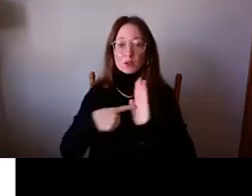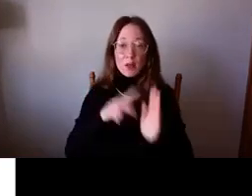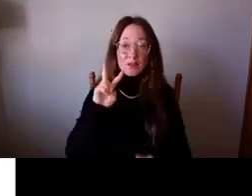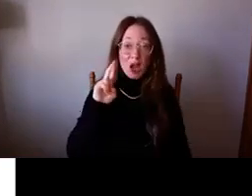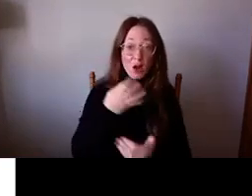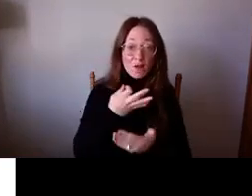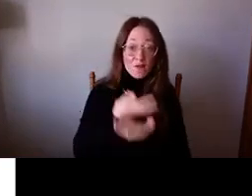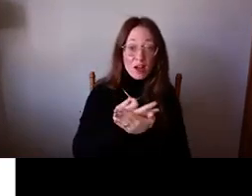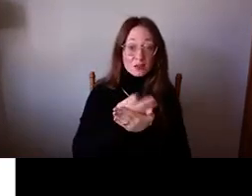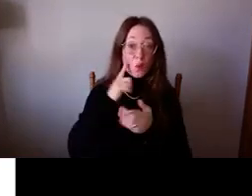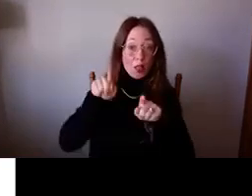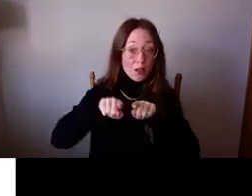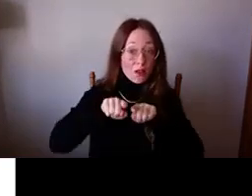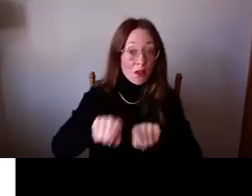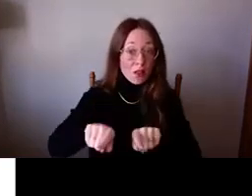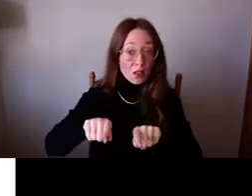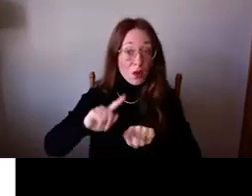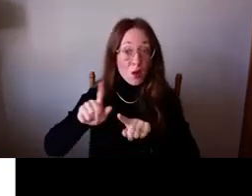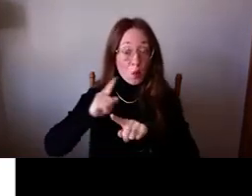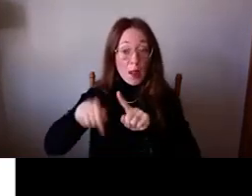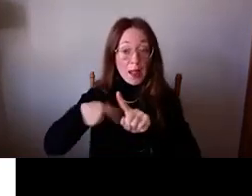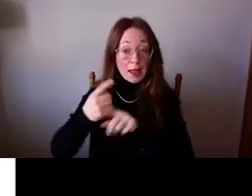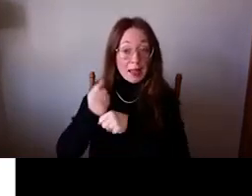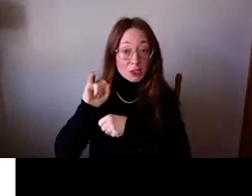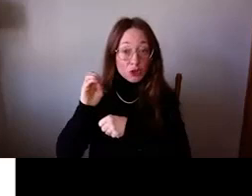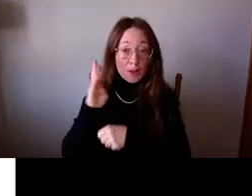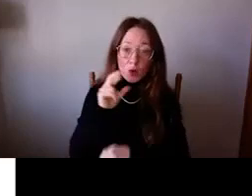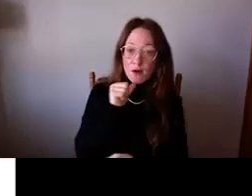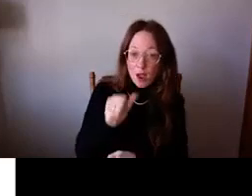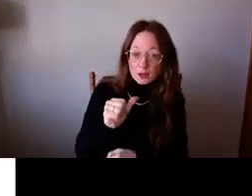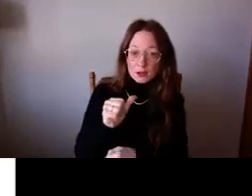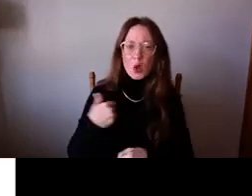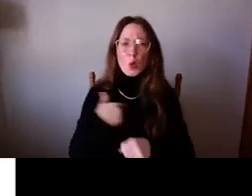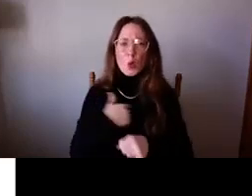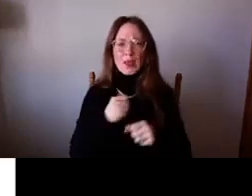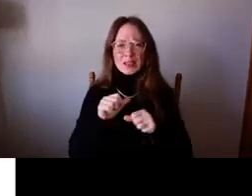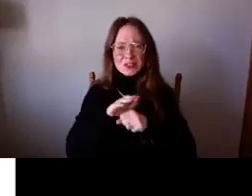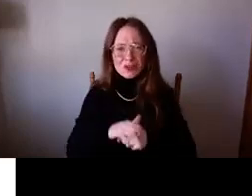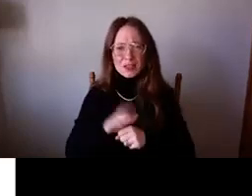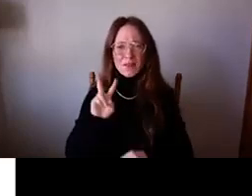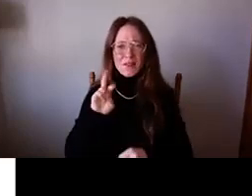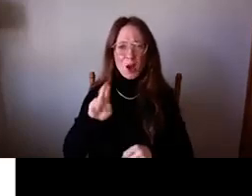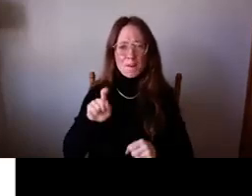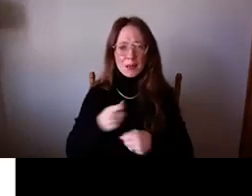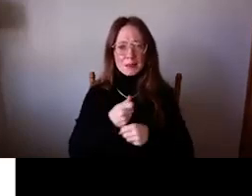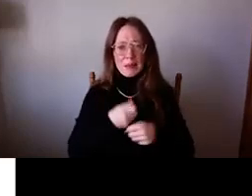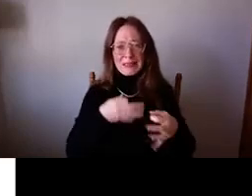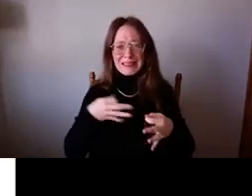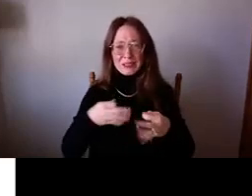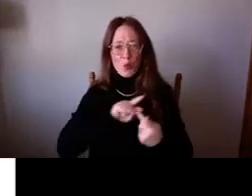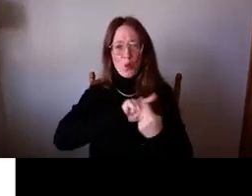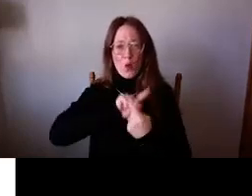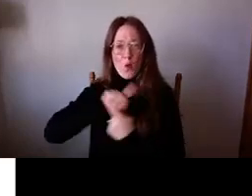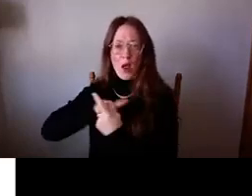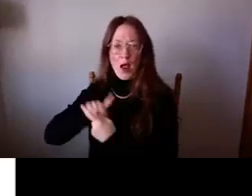of an individual or not. We do continue to stress that VR programs need to make decisions on a case-by-case basis as to